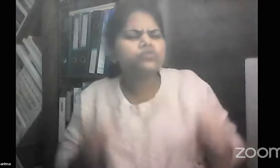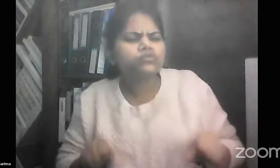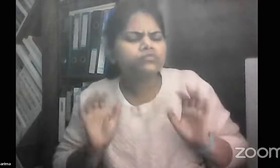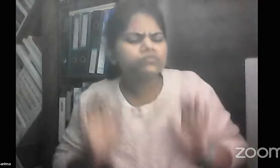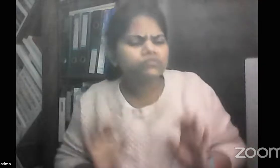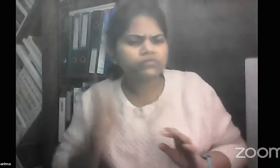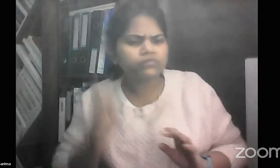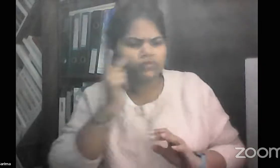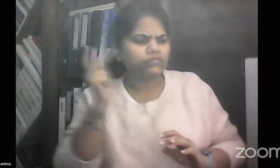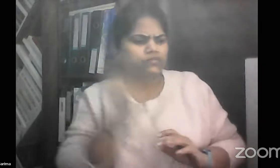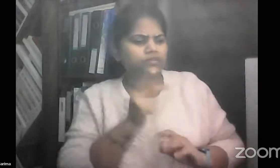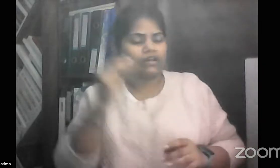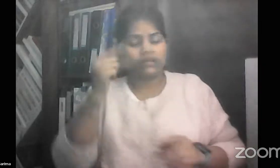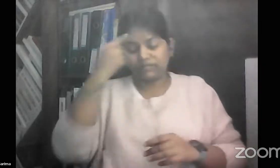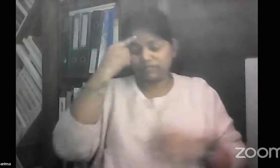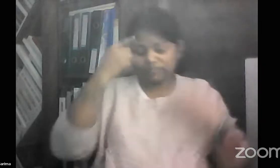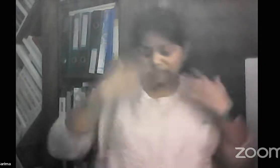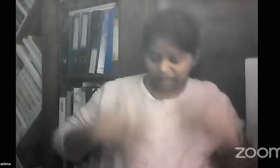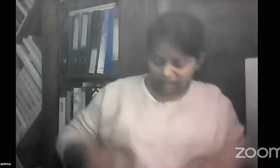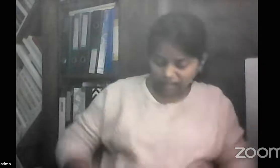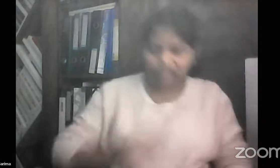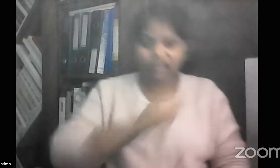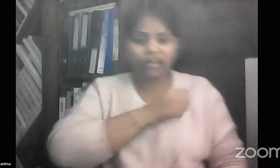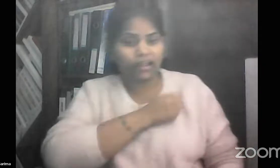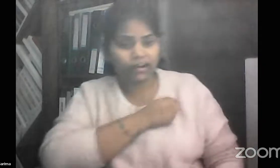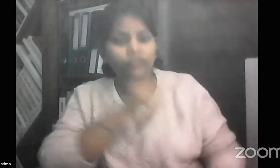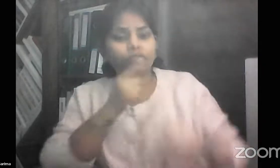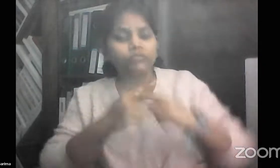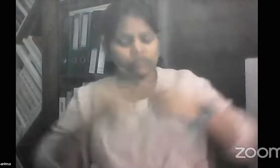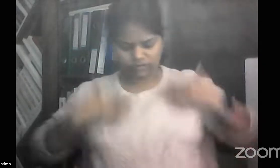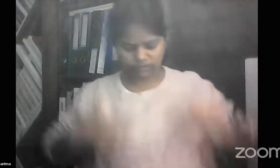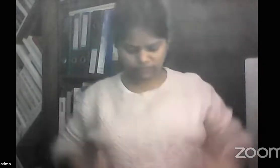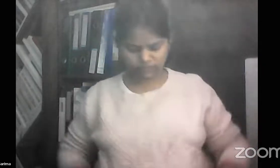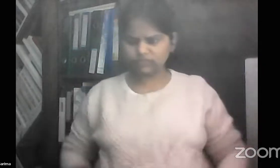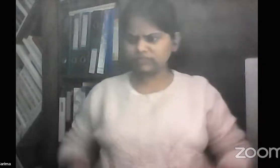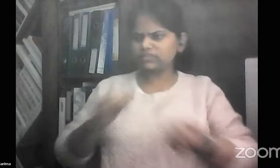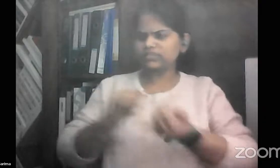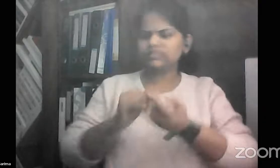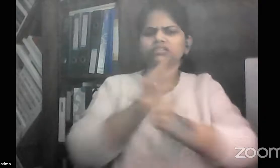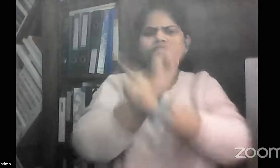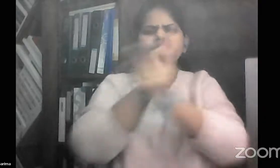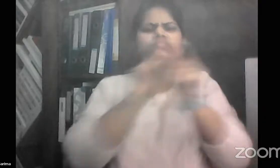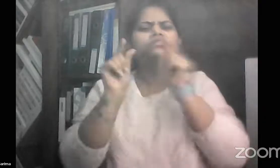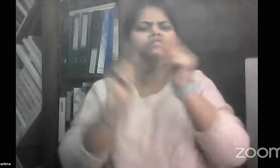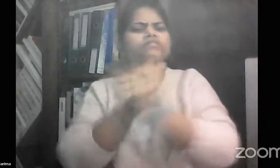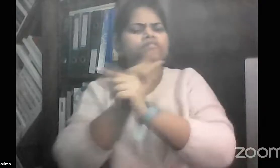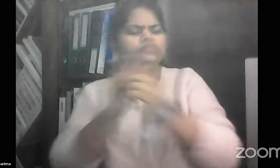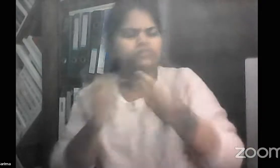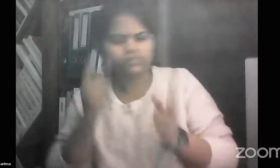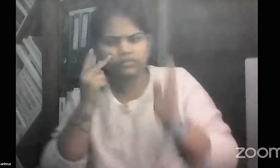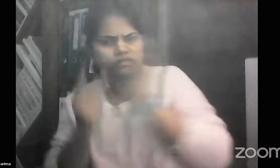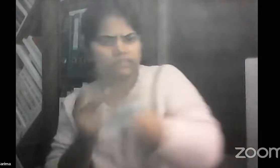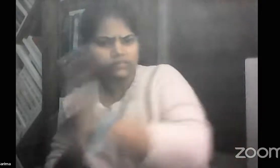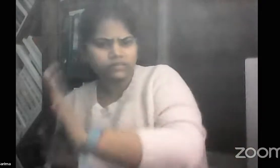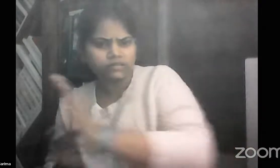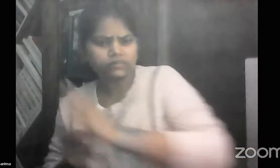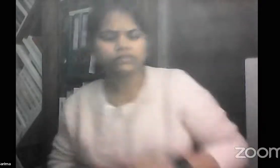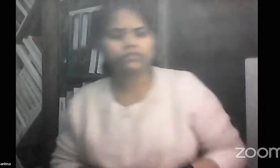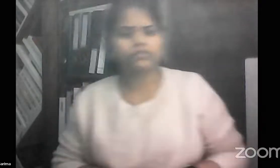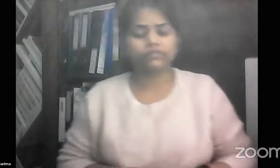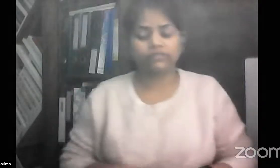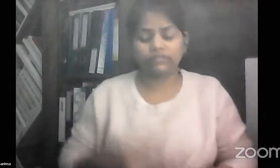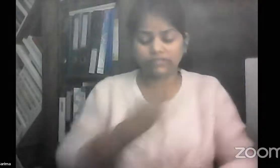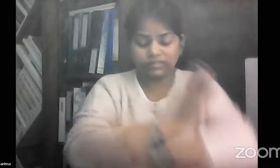as mental attitudes and physical structures of society. The limitations are then not really the cause of disability